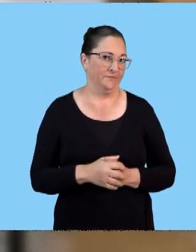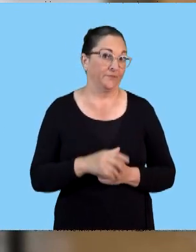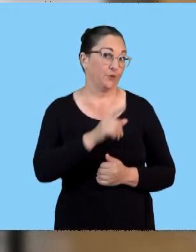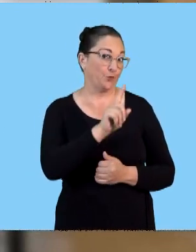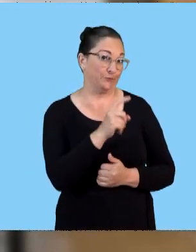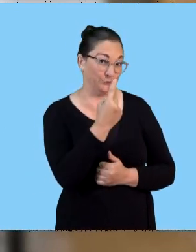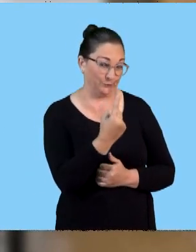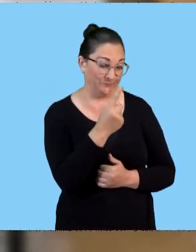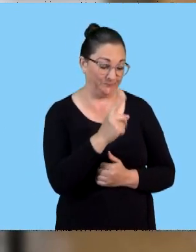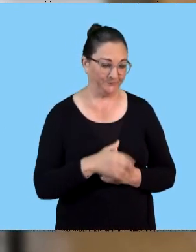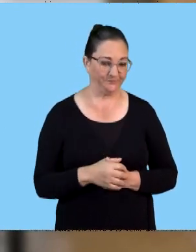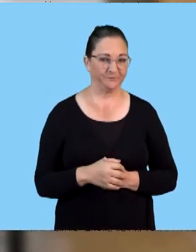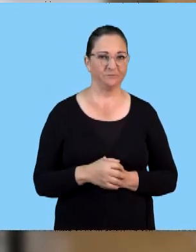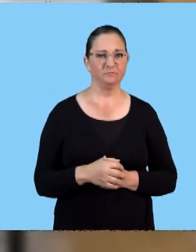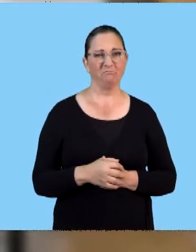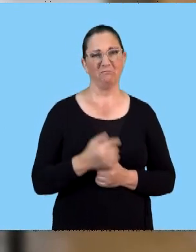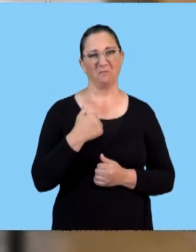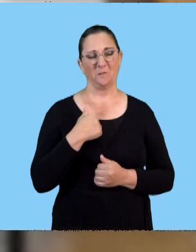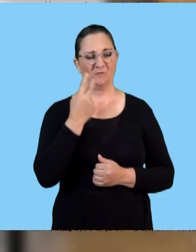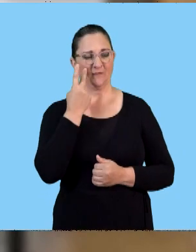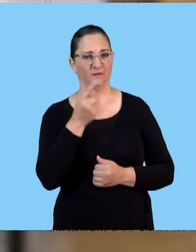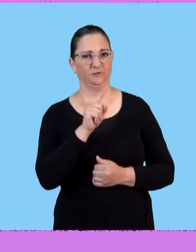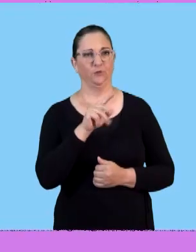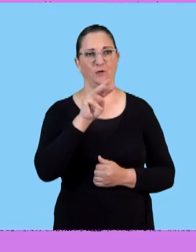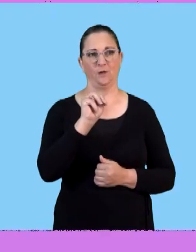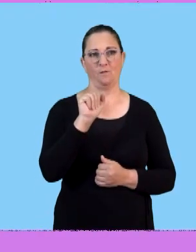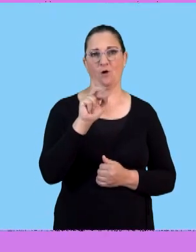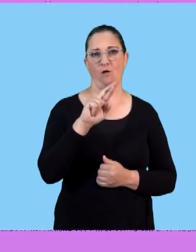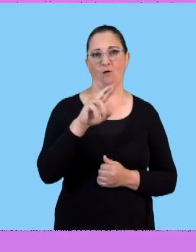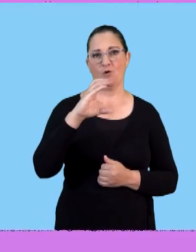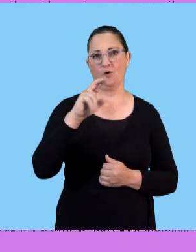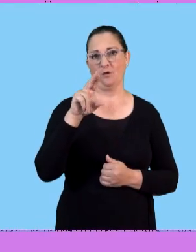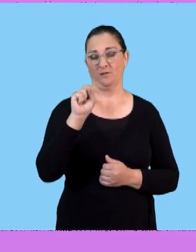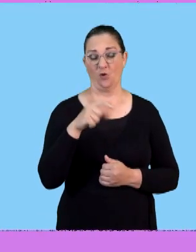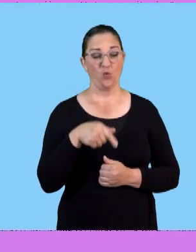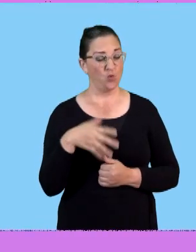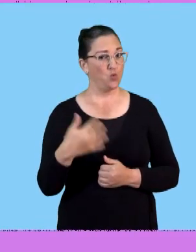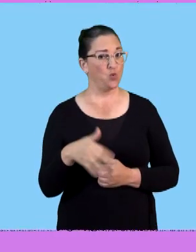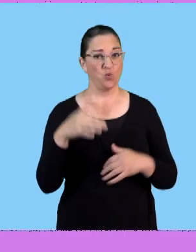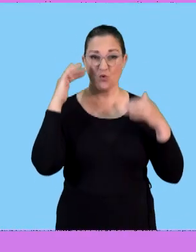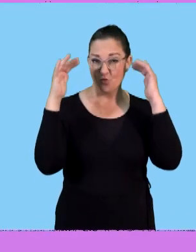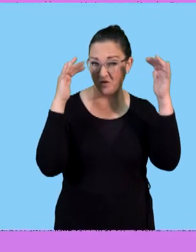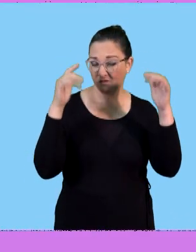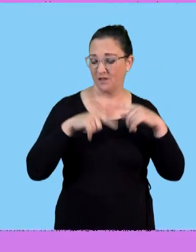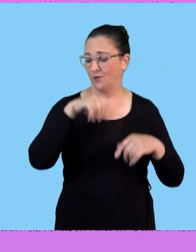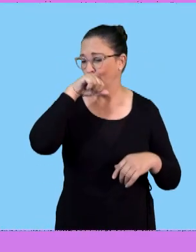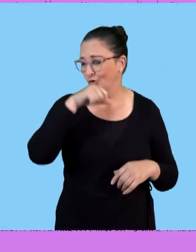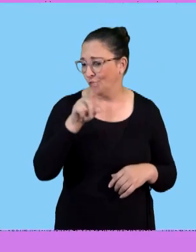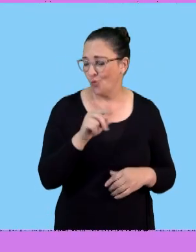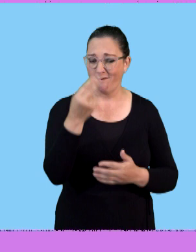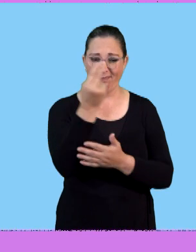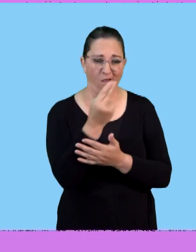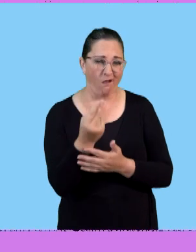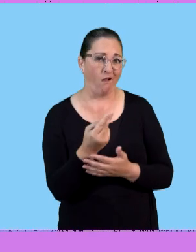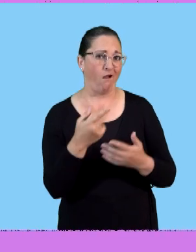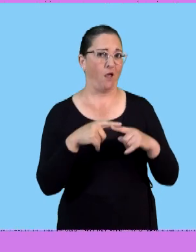first question. In question number 1, I'm saying here that Marcus is a very creative young man who loves arts and crafts.